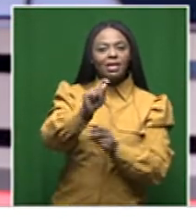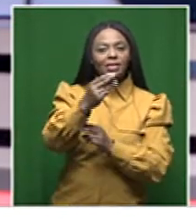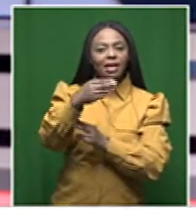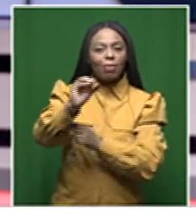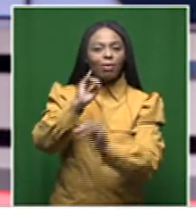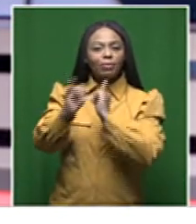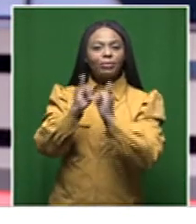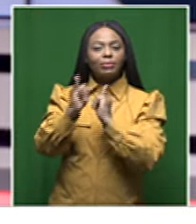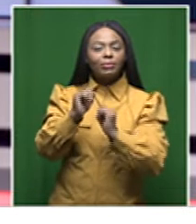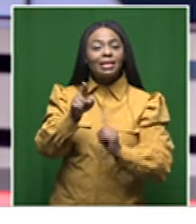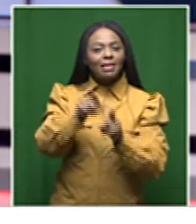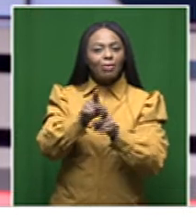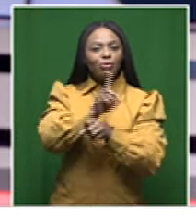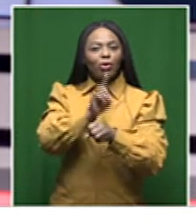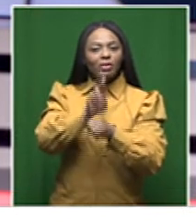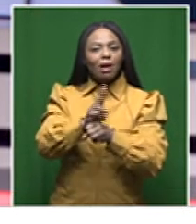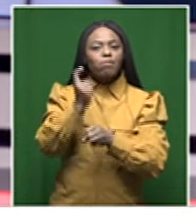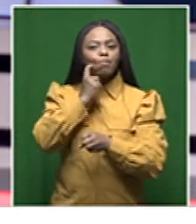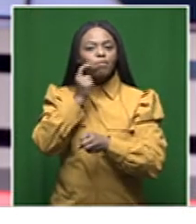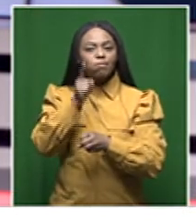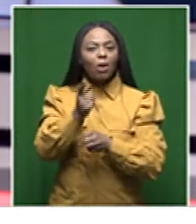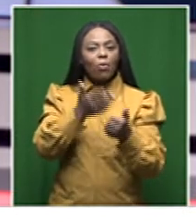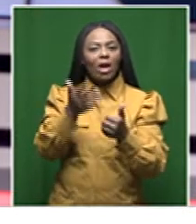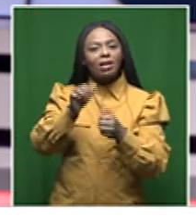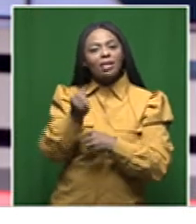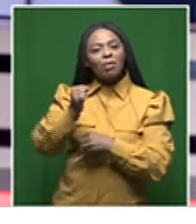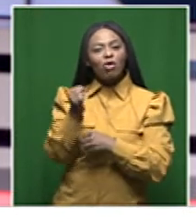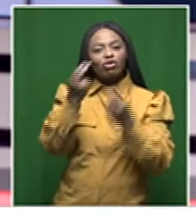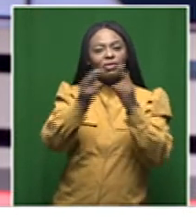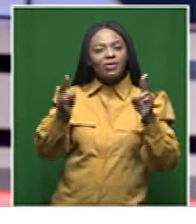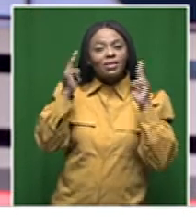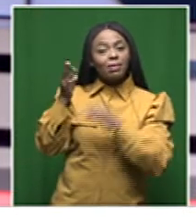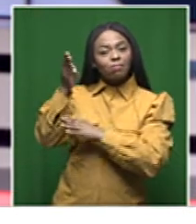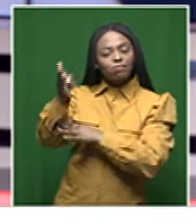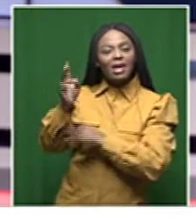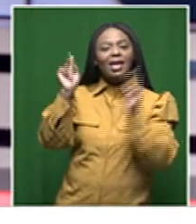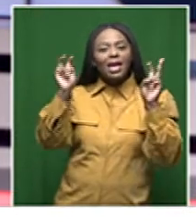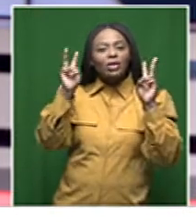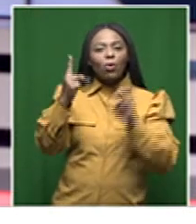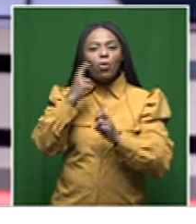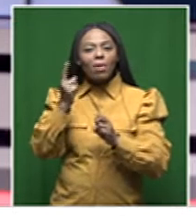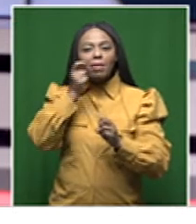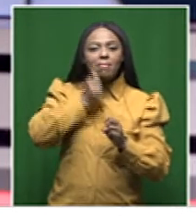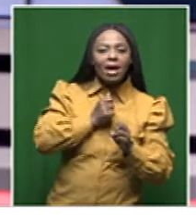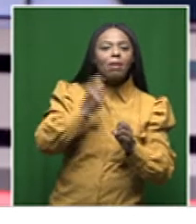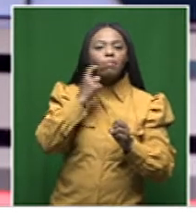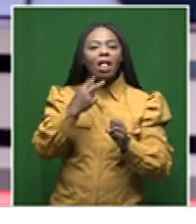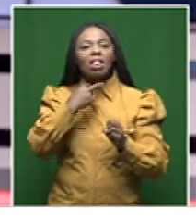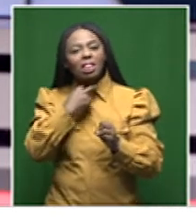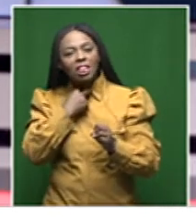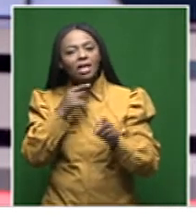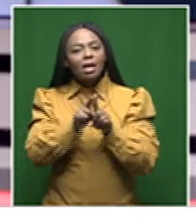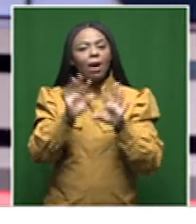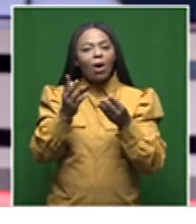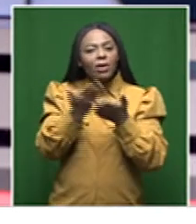and obstetrician who's also the head of Reproductive Medicine Unit at Stellenbosch University, about infertility in women and men and the new modified